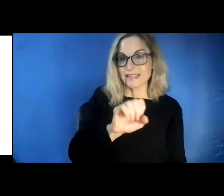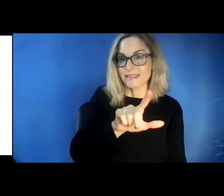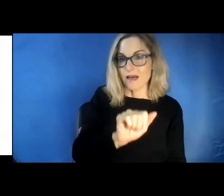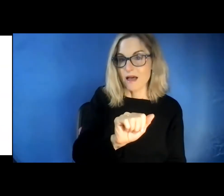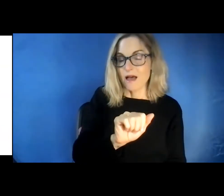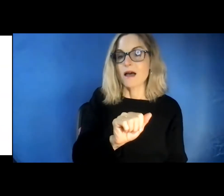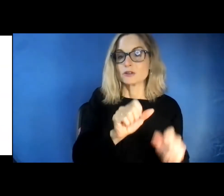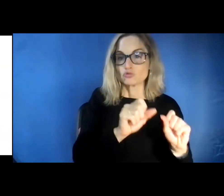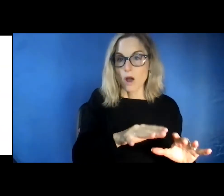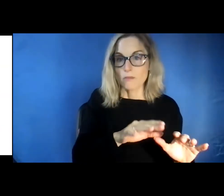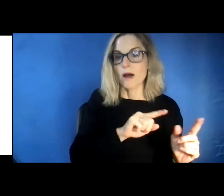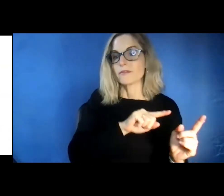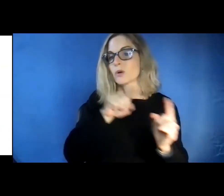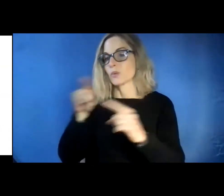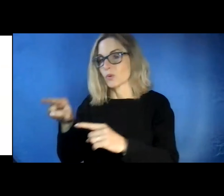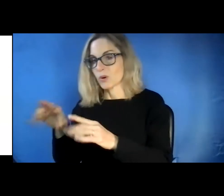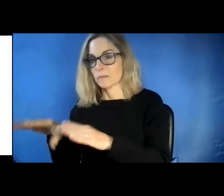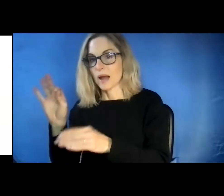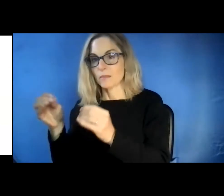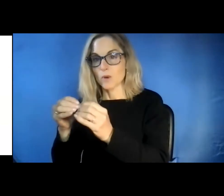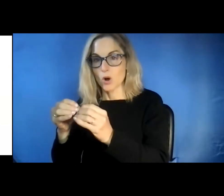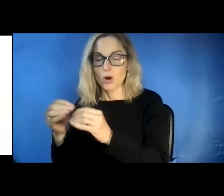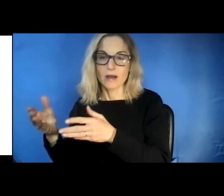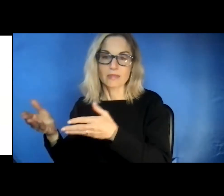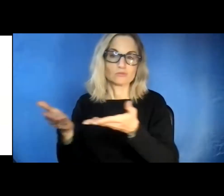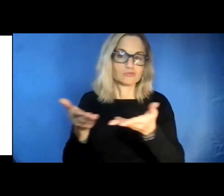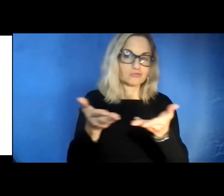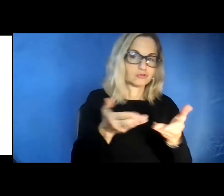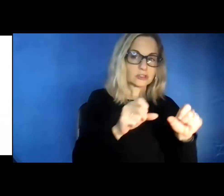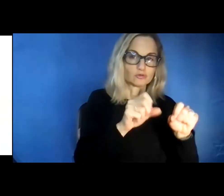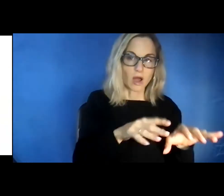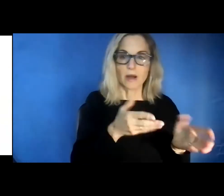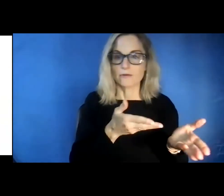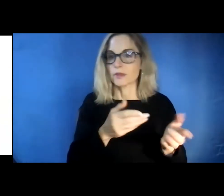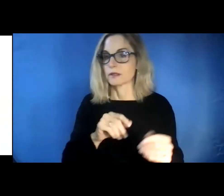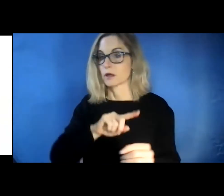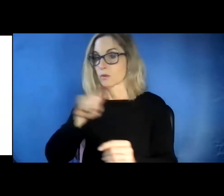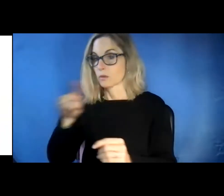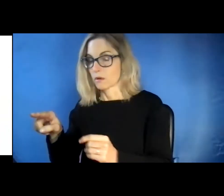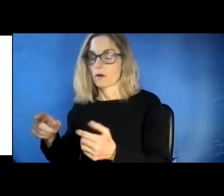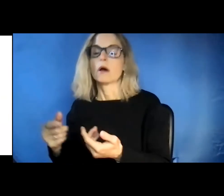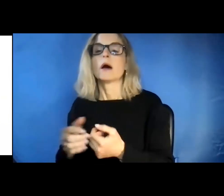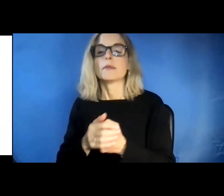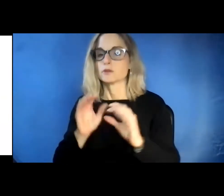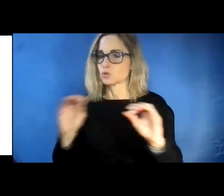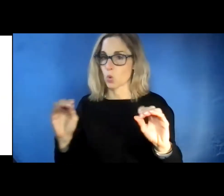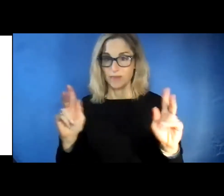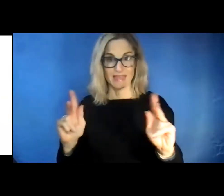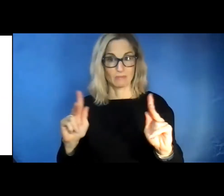back to Panasonic to pick up more. The entire process is completely automated. There's no human labor in this process.